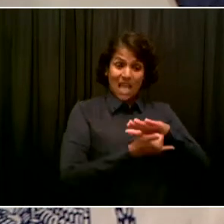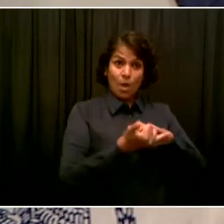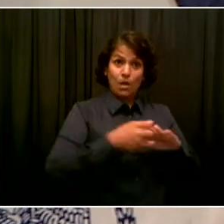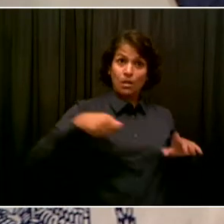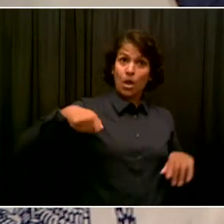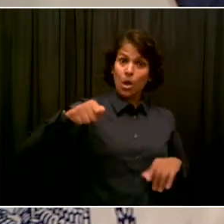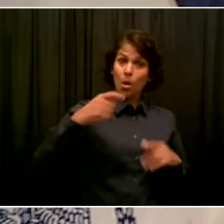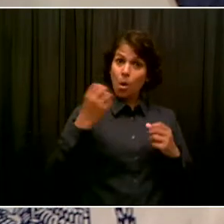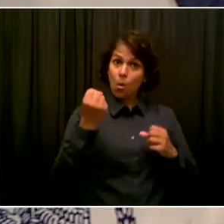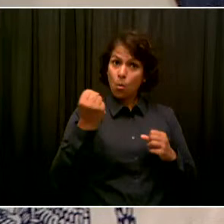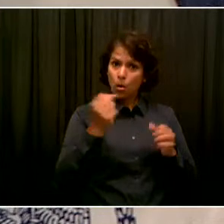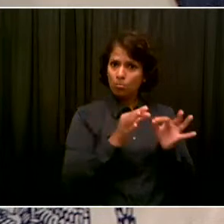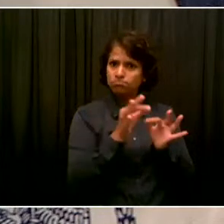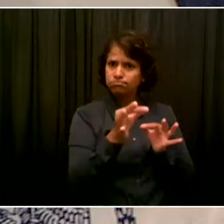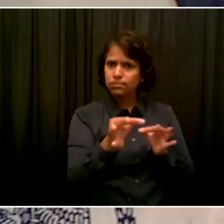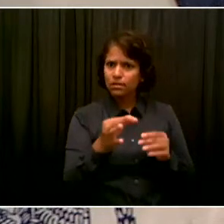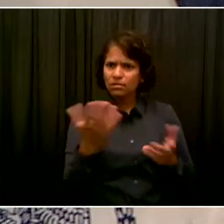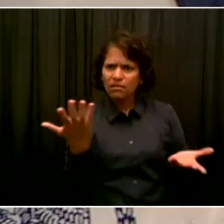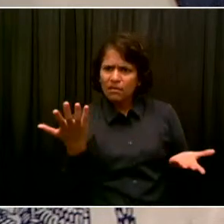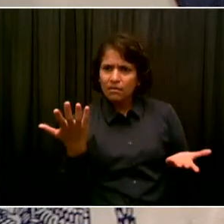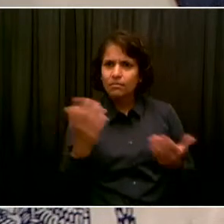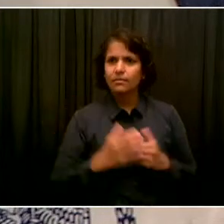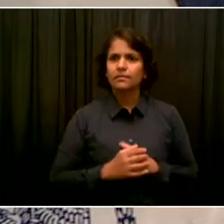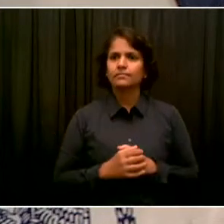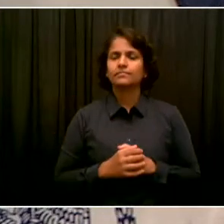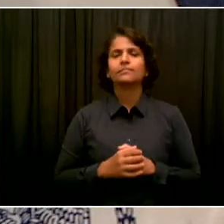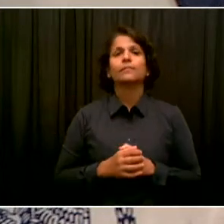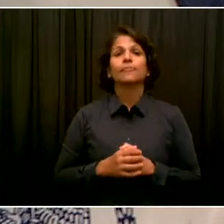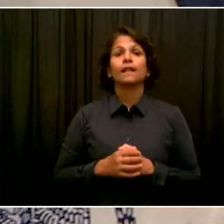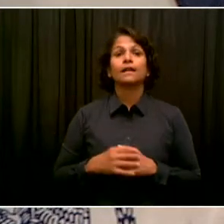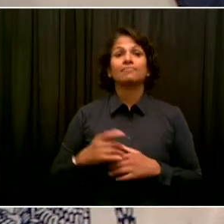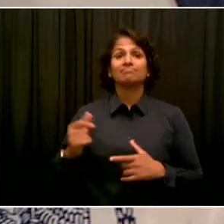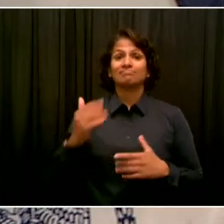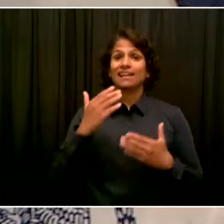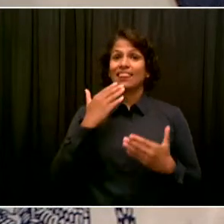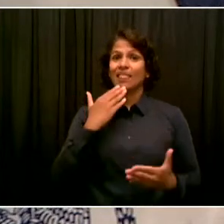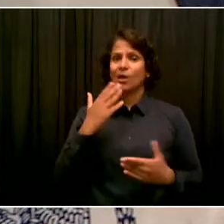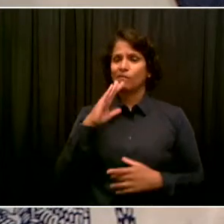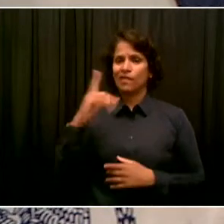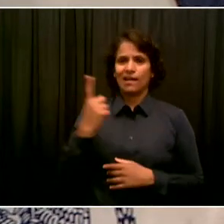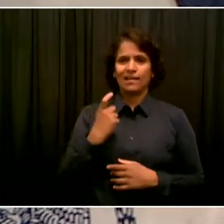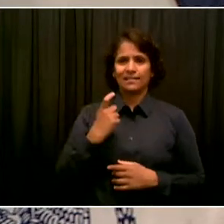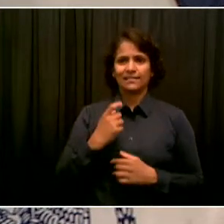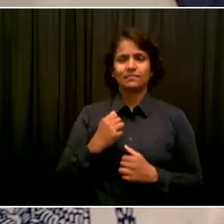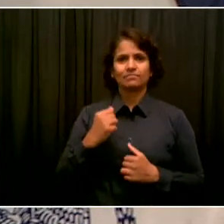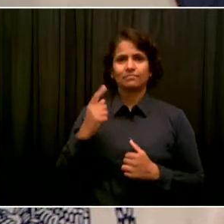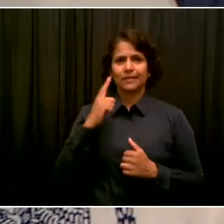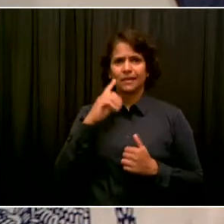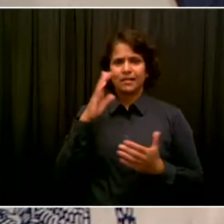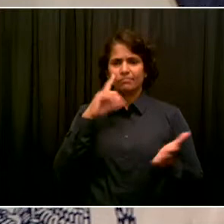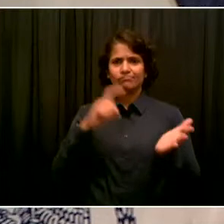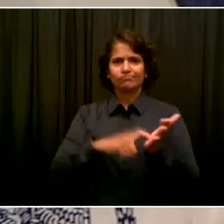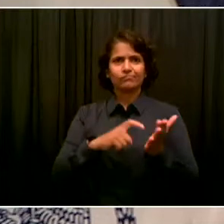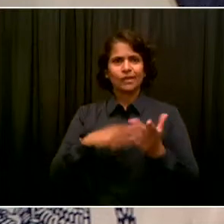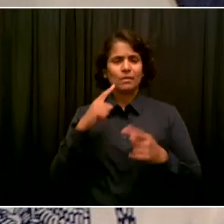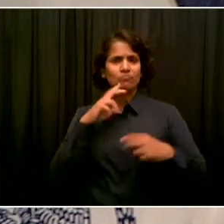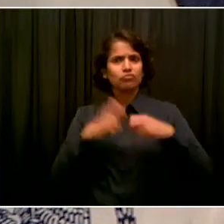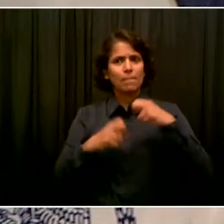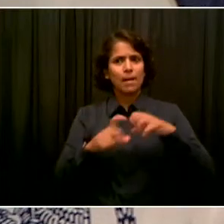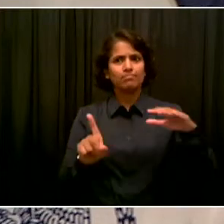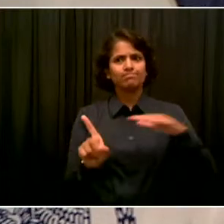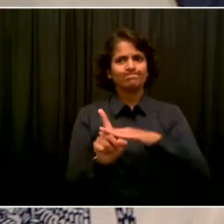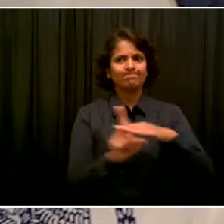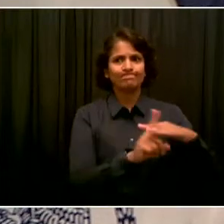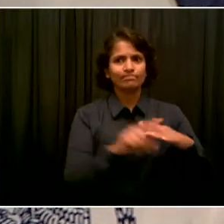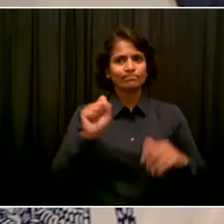Christina, I'm going to tell you, first of all, I very, very much appreciate any time a journalist helps us identify a problem that we're not seeing the specifics of.